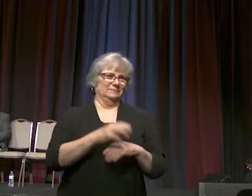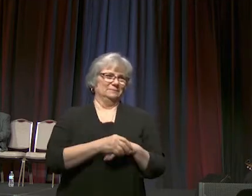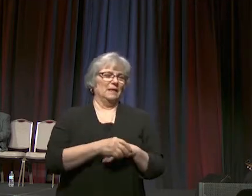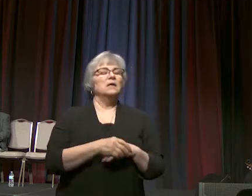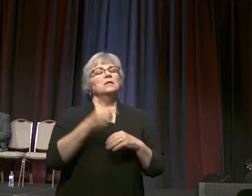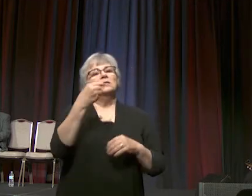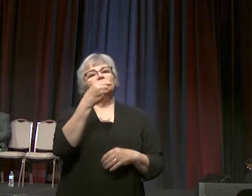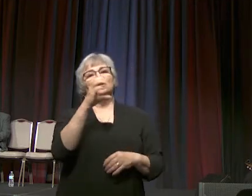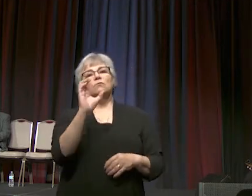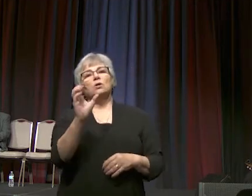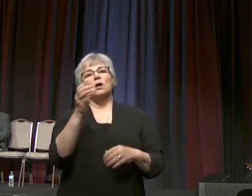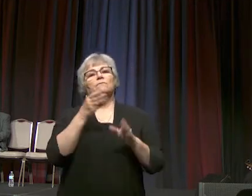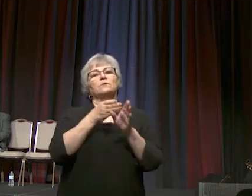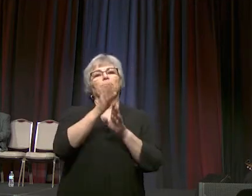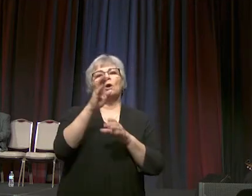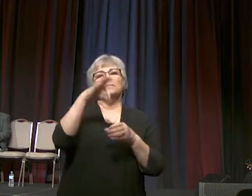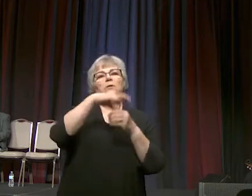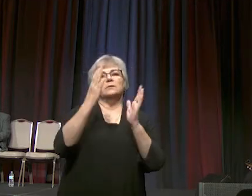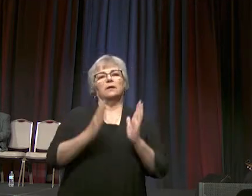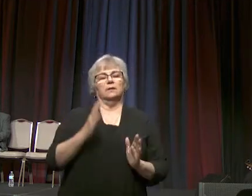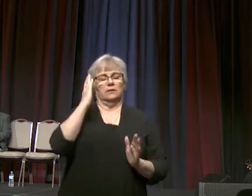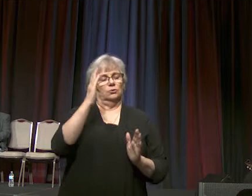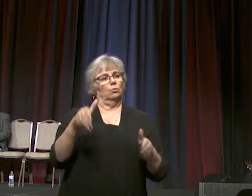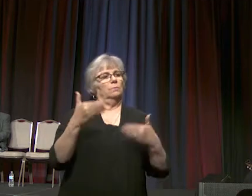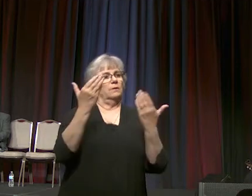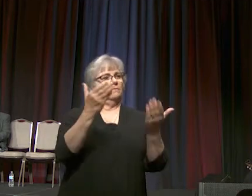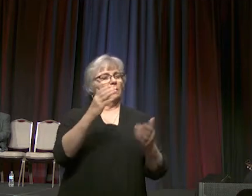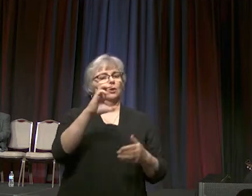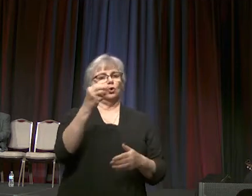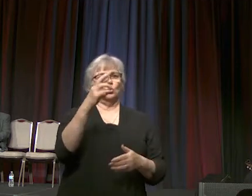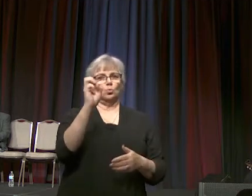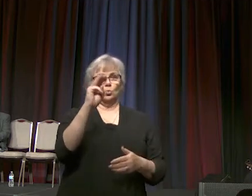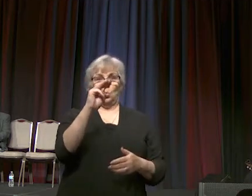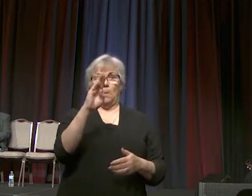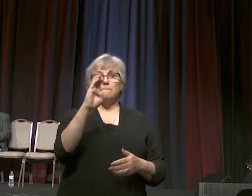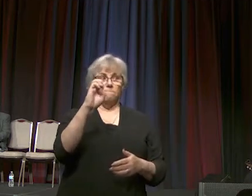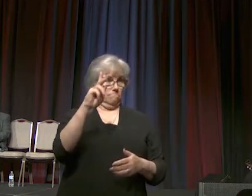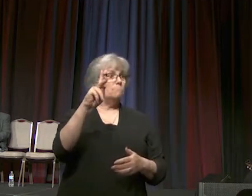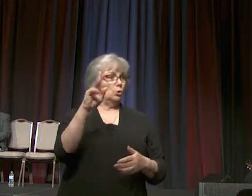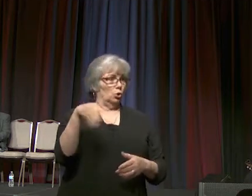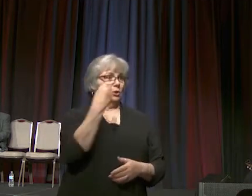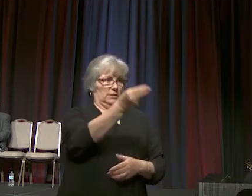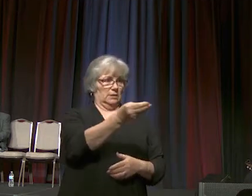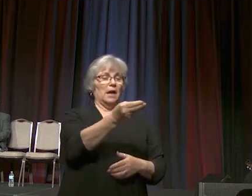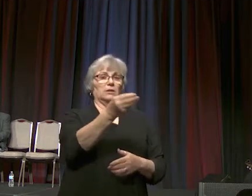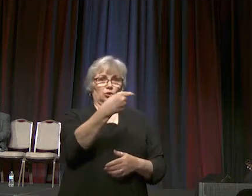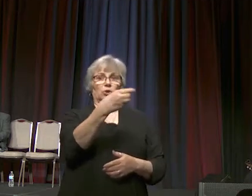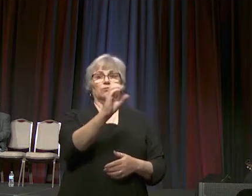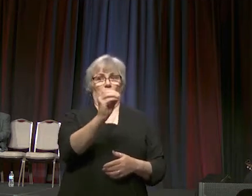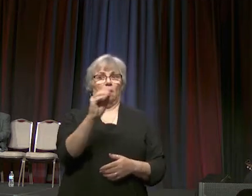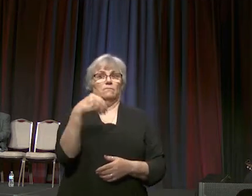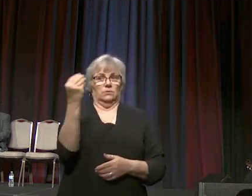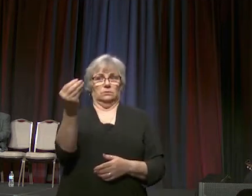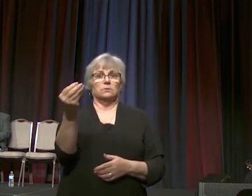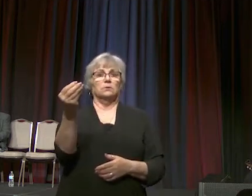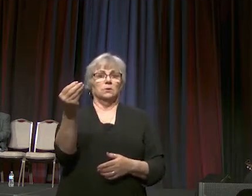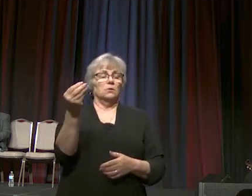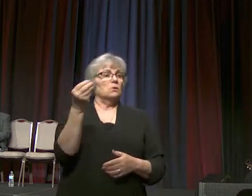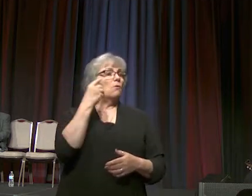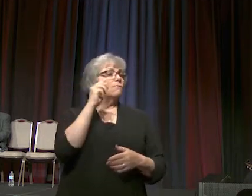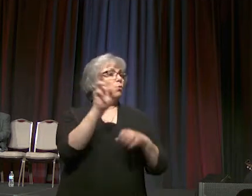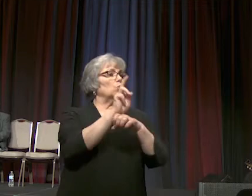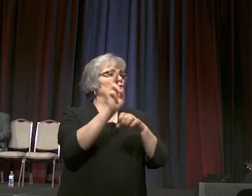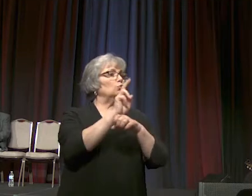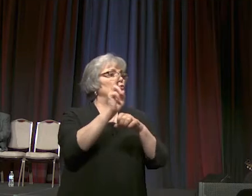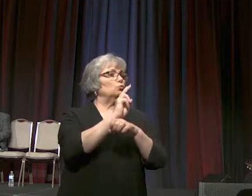General Conference primary delegates will be provided with a Chromebook issued on site at General Conference to facilitate their use